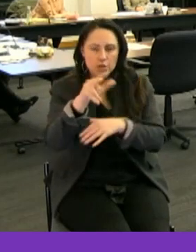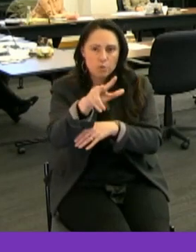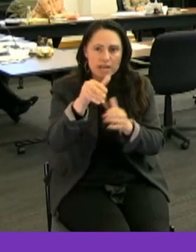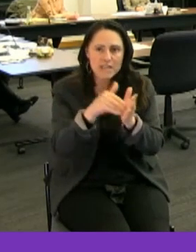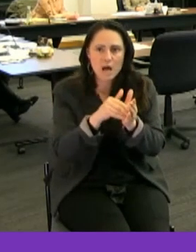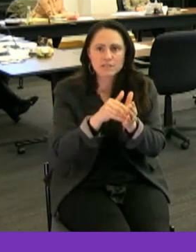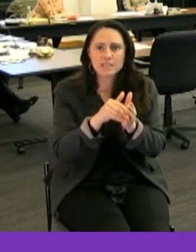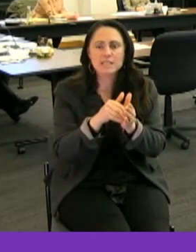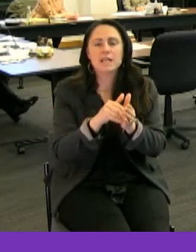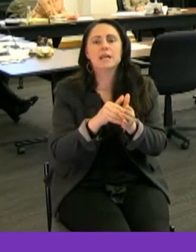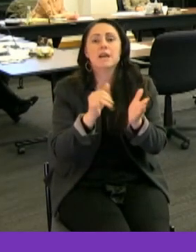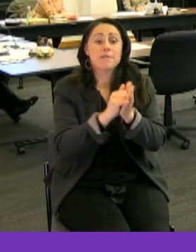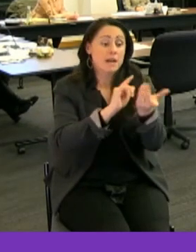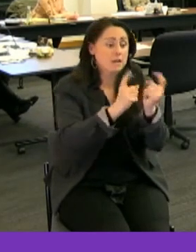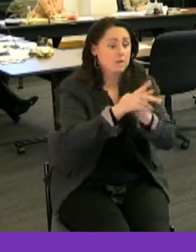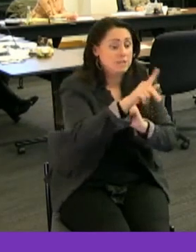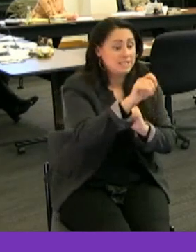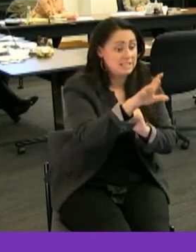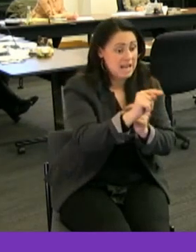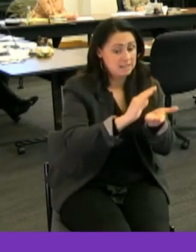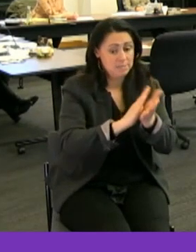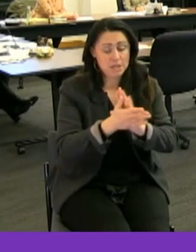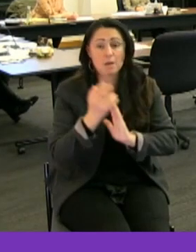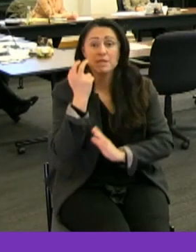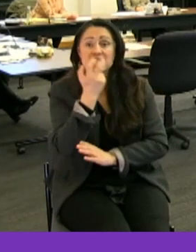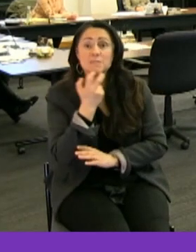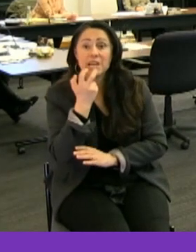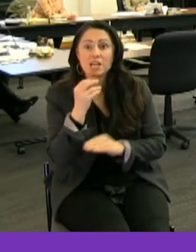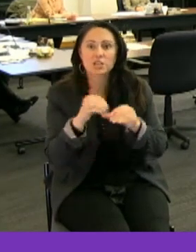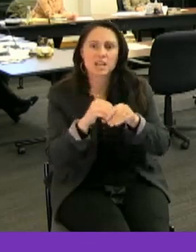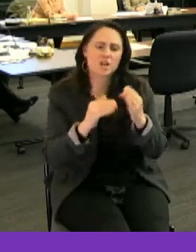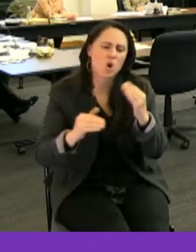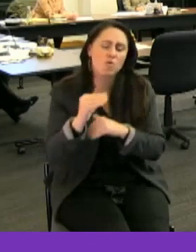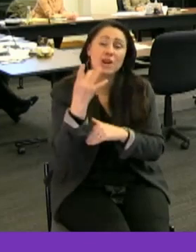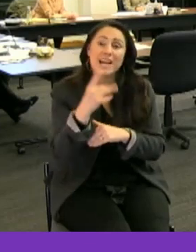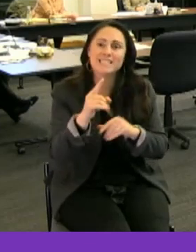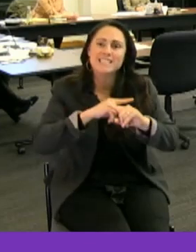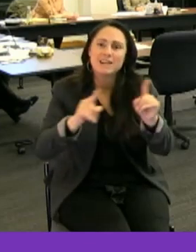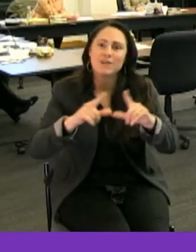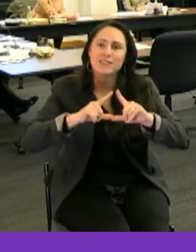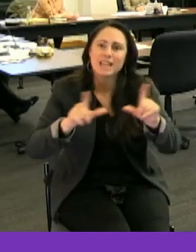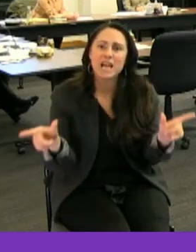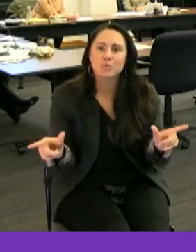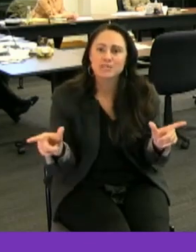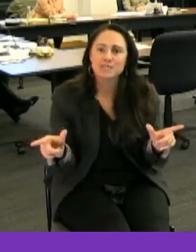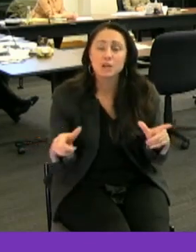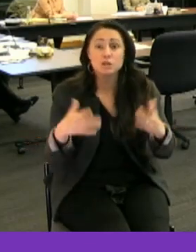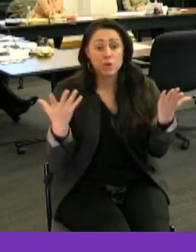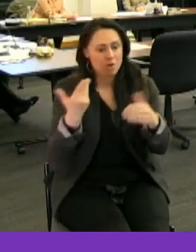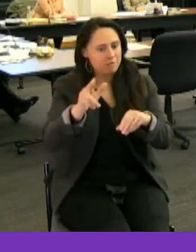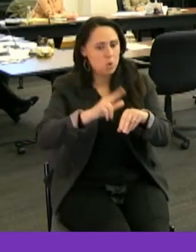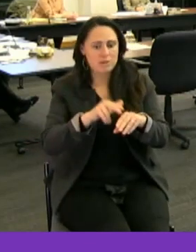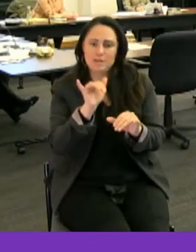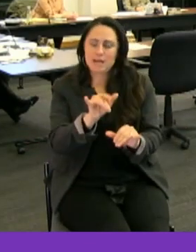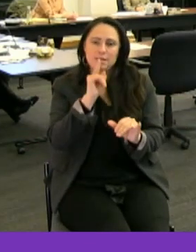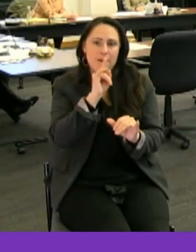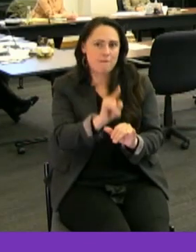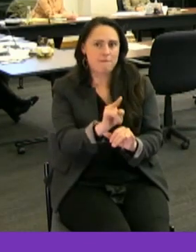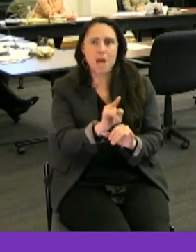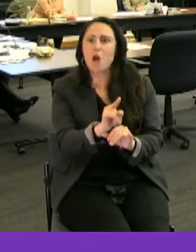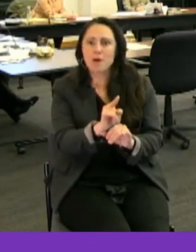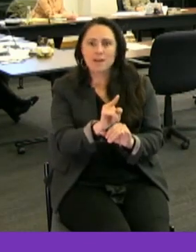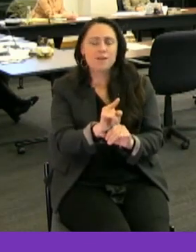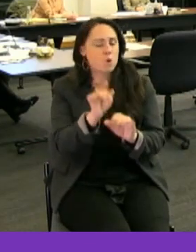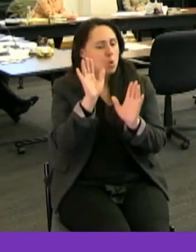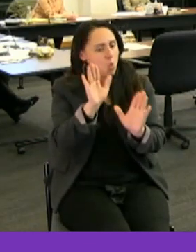3000, which converts text to speech in over 18 different languages. So of course, that's it's